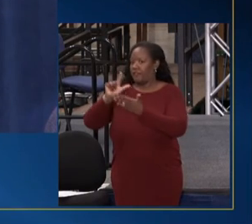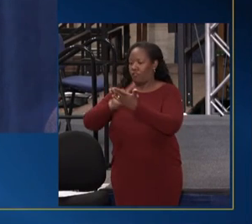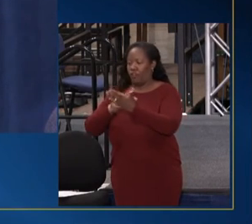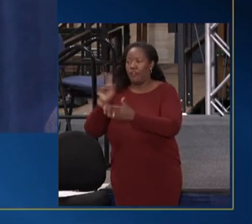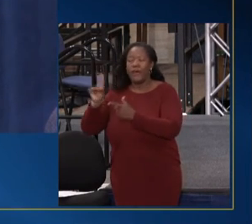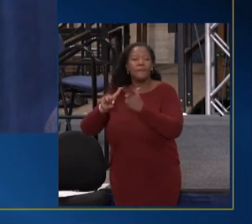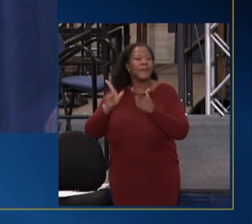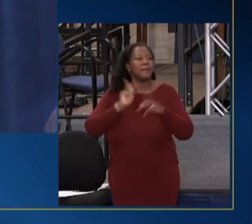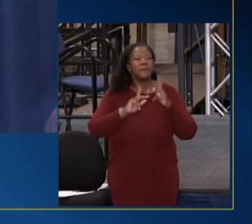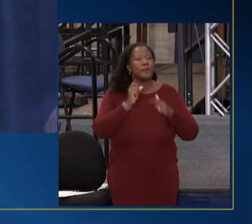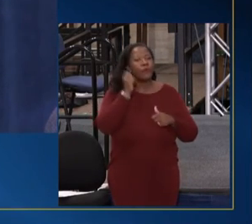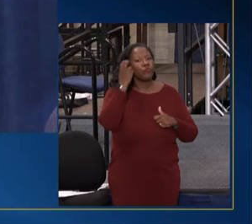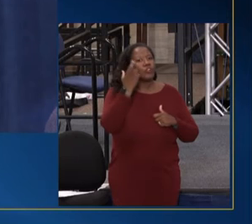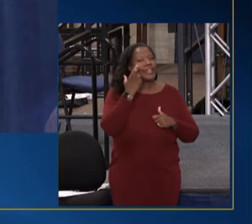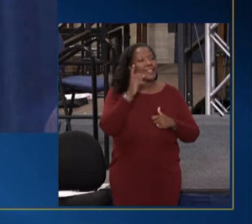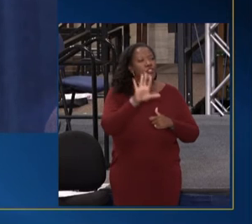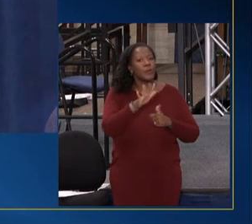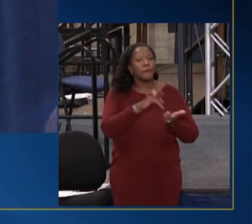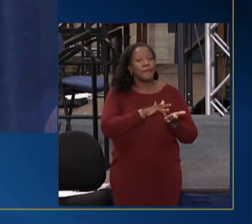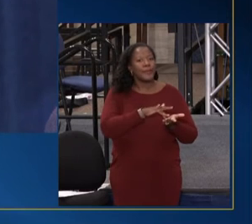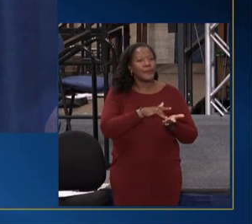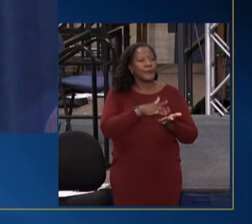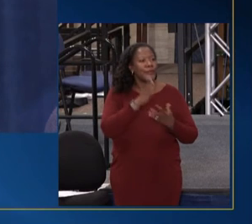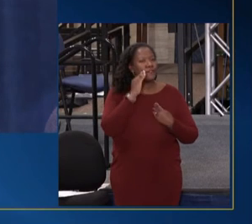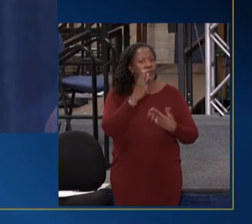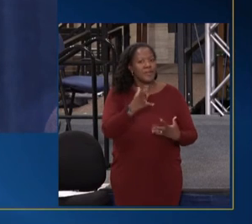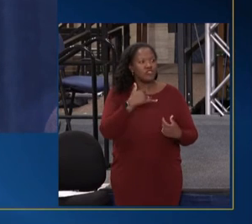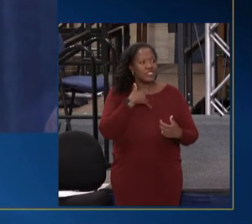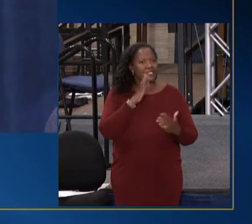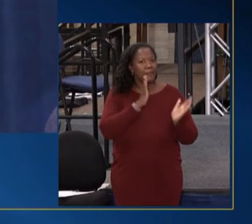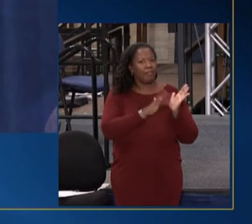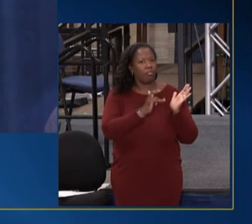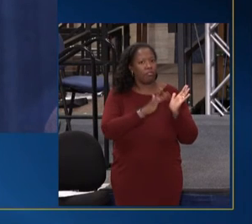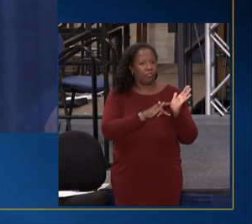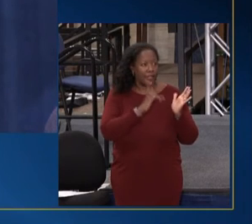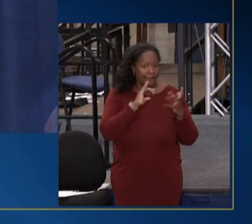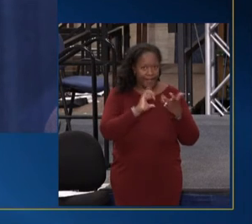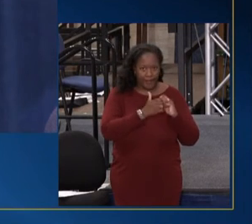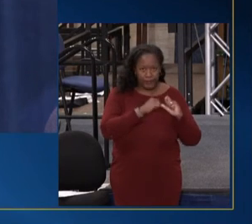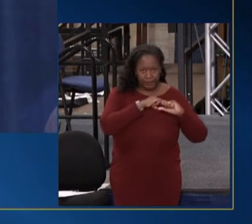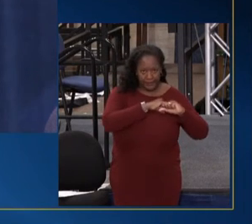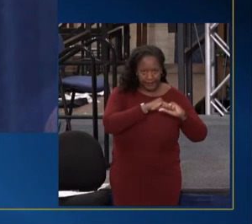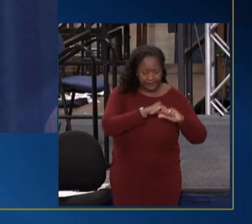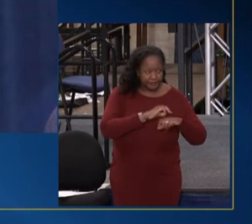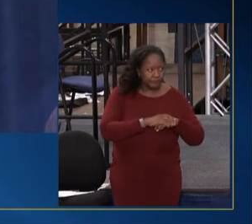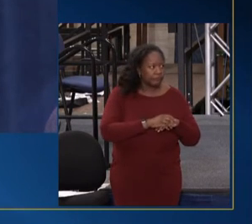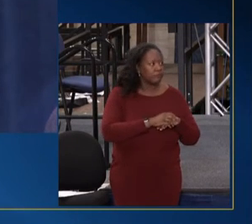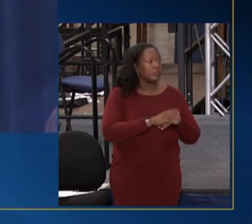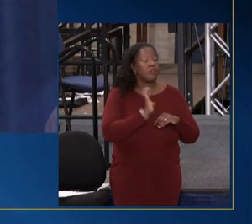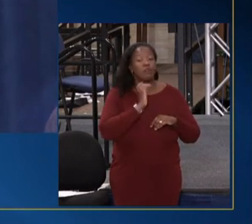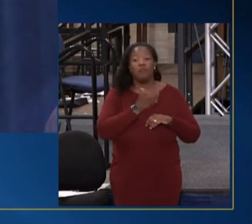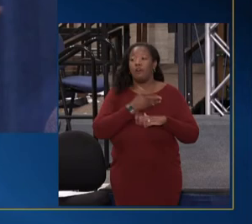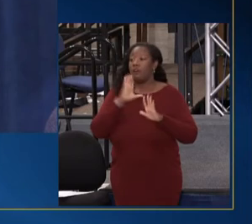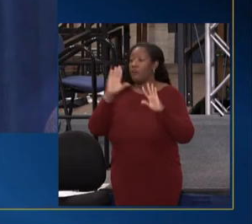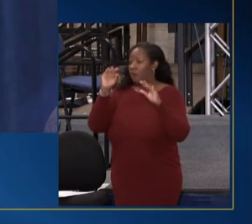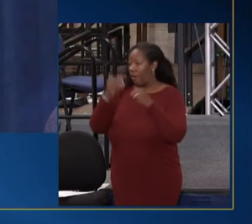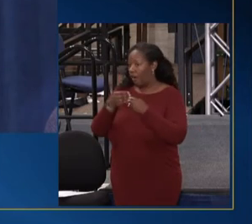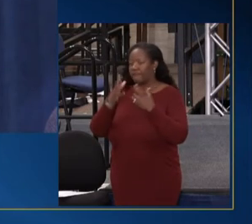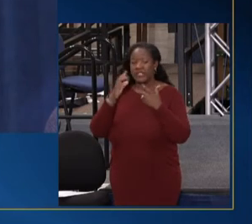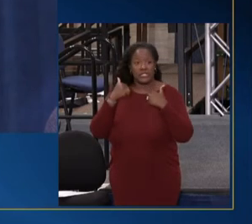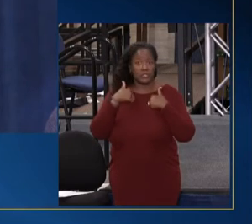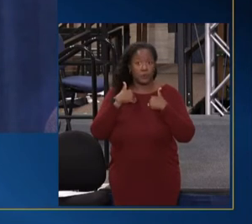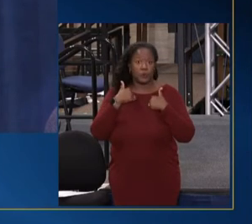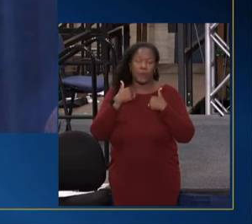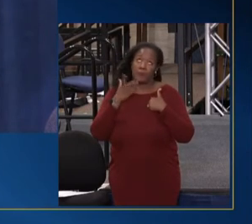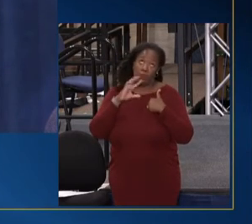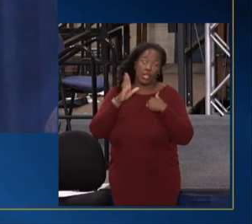your medical information is being misused in this moment in time and what you can do to protect it. You know, our office is doing, we could spend here and